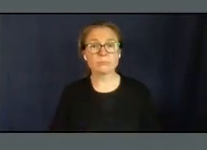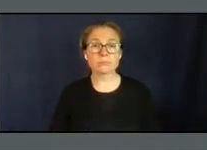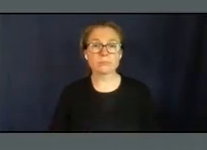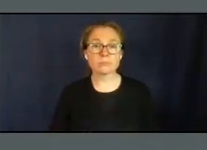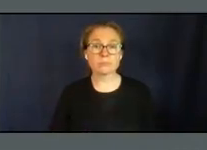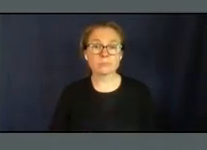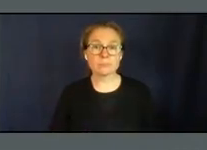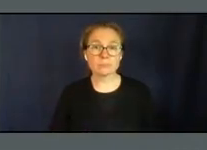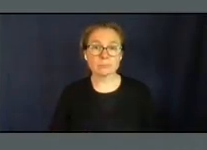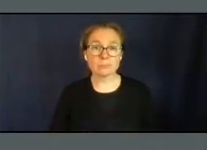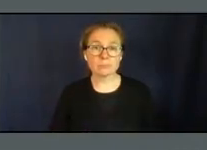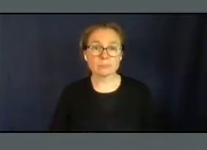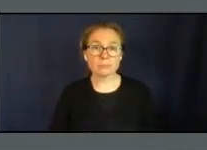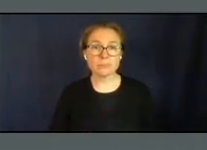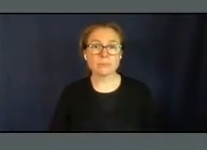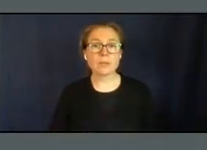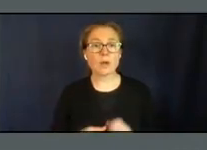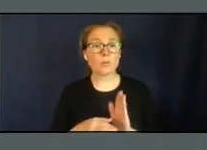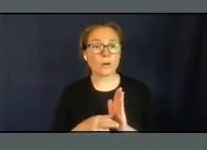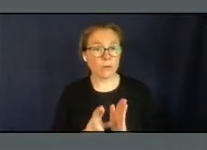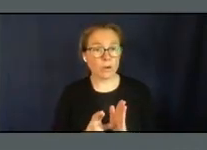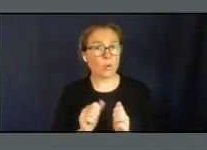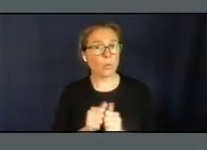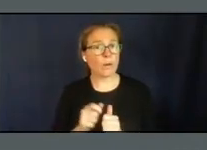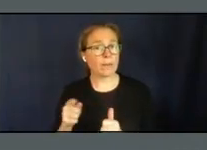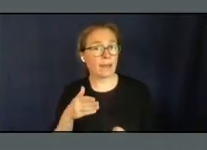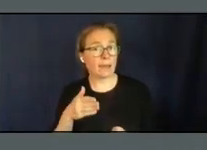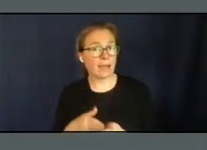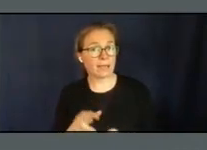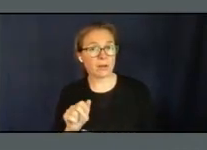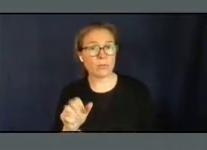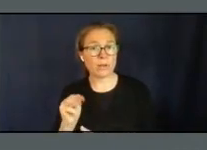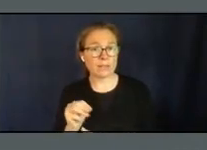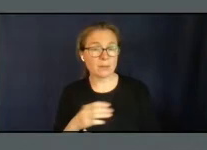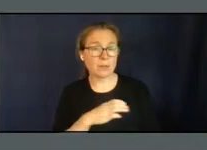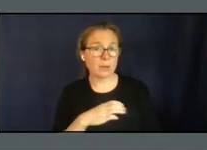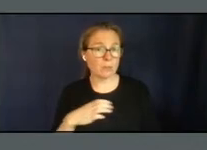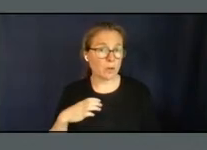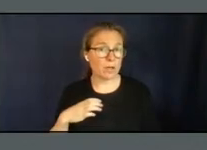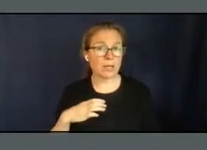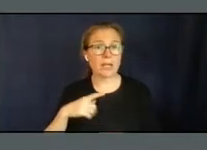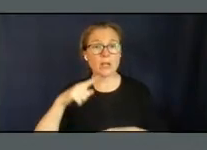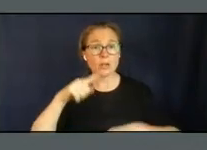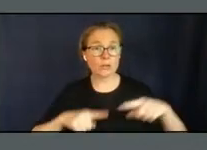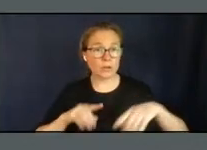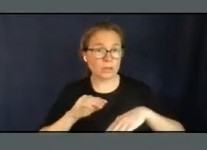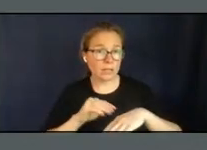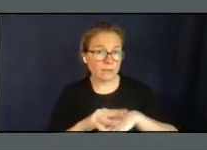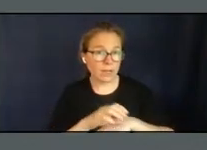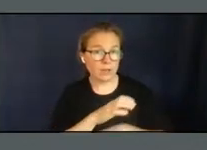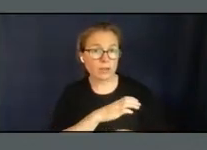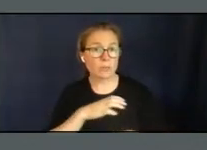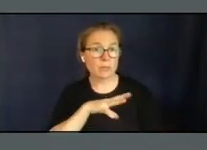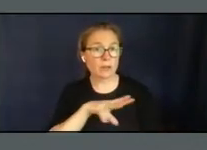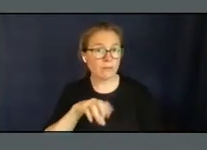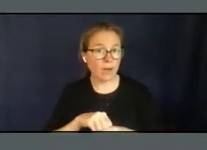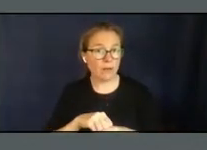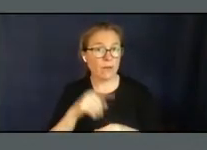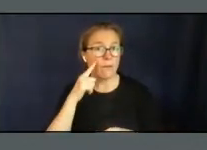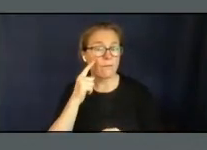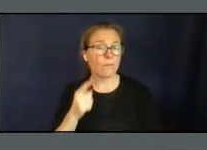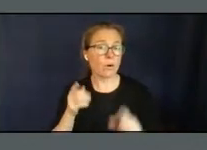with the Anti-Racism Committee, as well as a Diversity Advisory Committee. We're engaged for input on an equity-centered parking